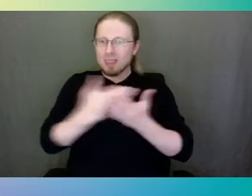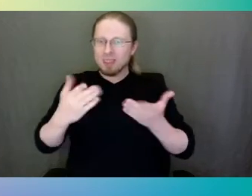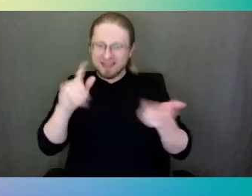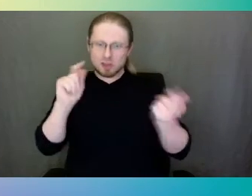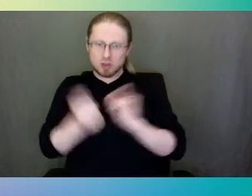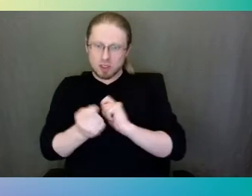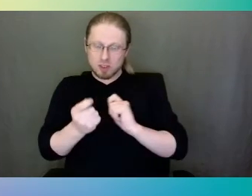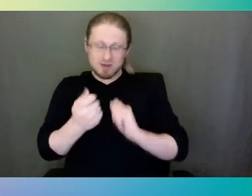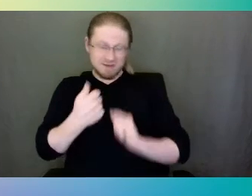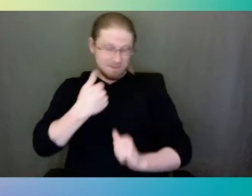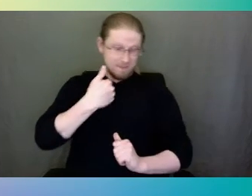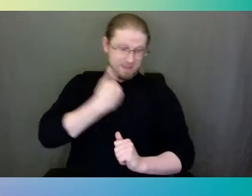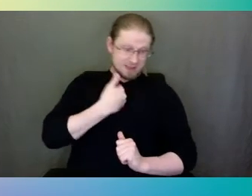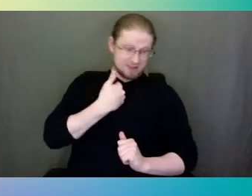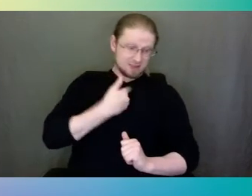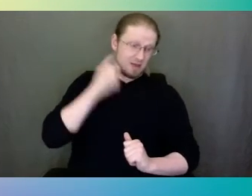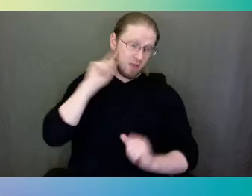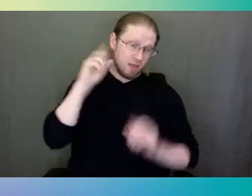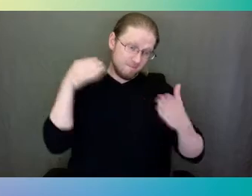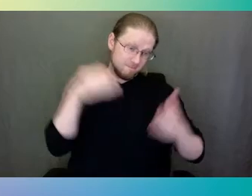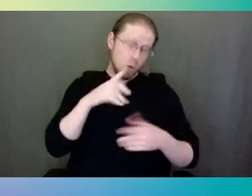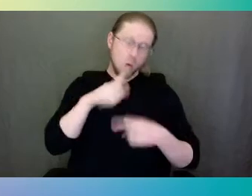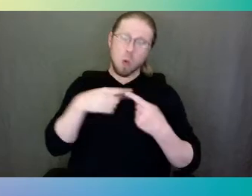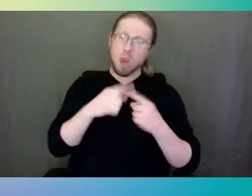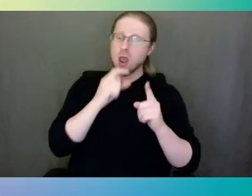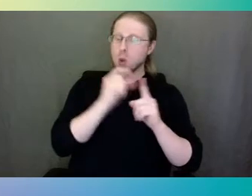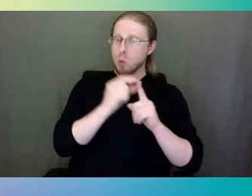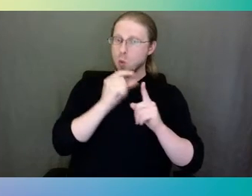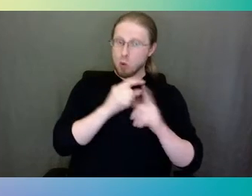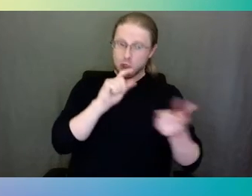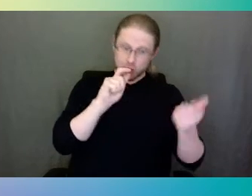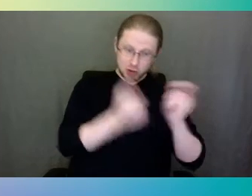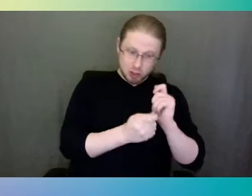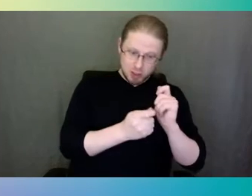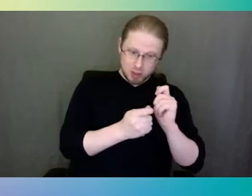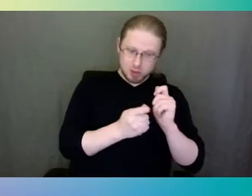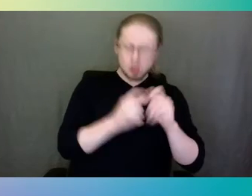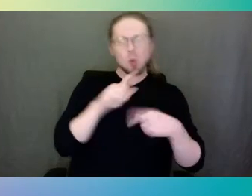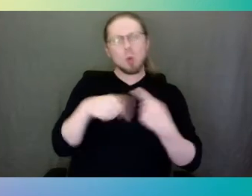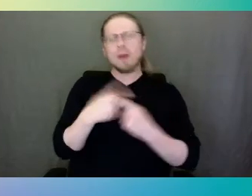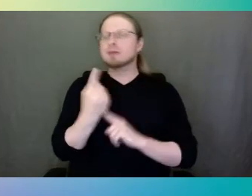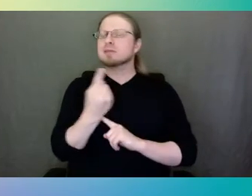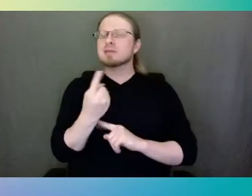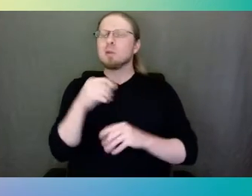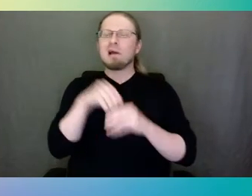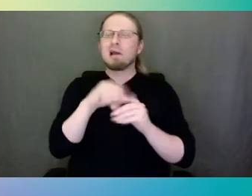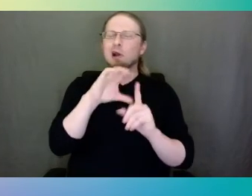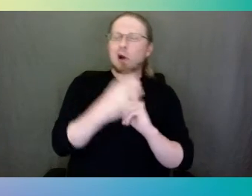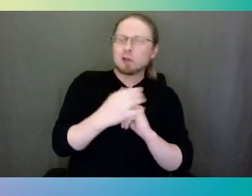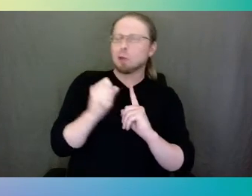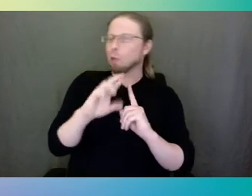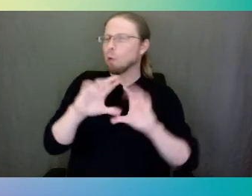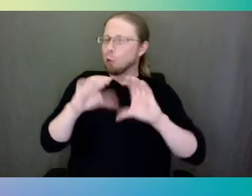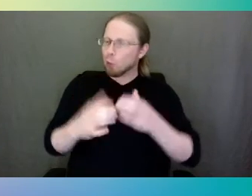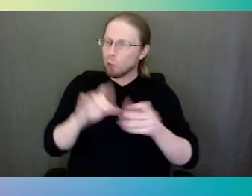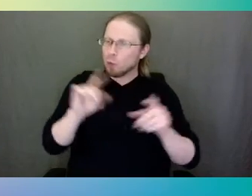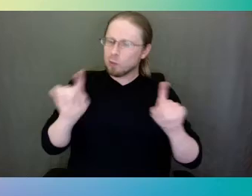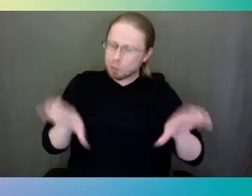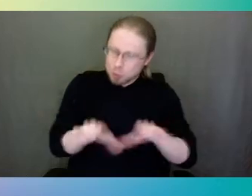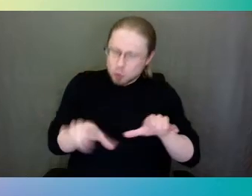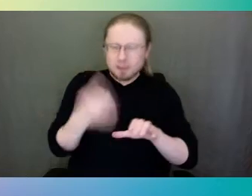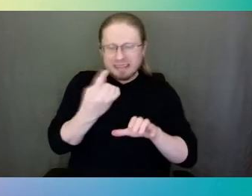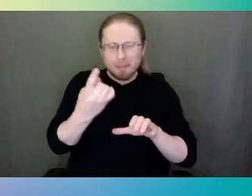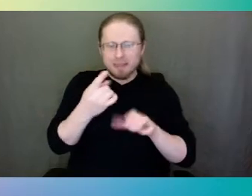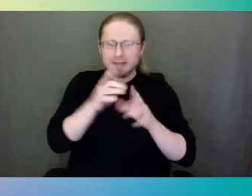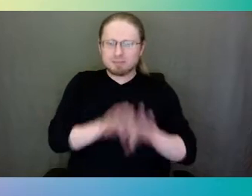change, when the culture does something, or someone in the culture or a group in the culture does something significant to